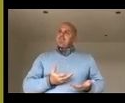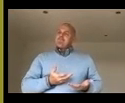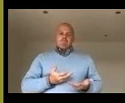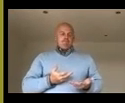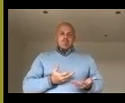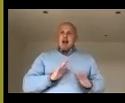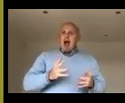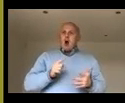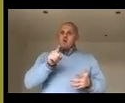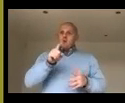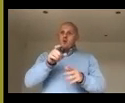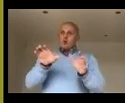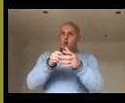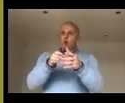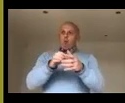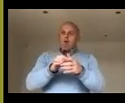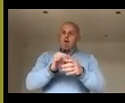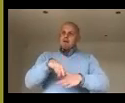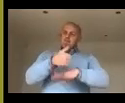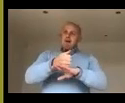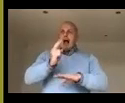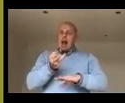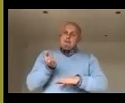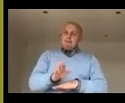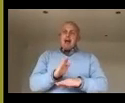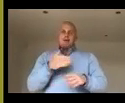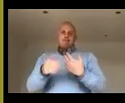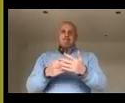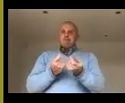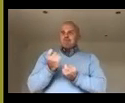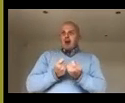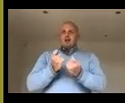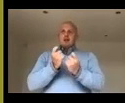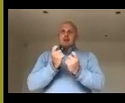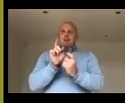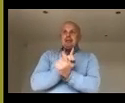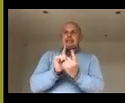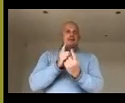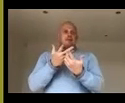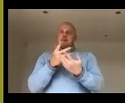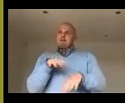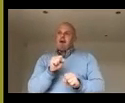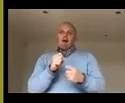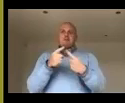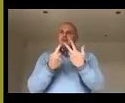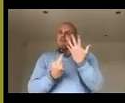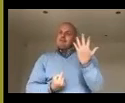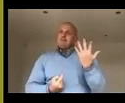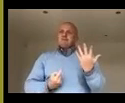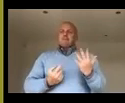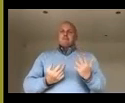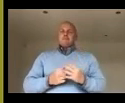running, helping sessions, perhaps meetings start up again in a way that's safe and is okay for